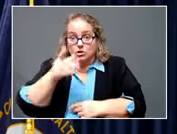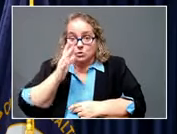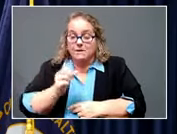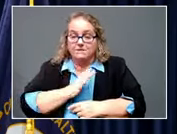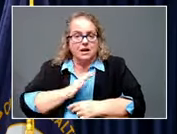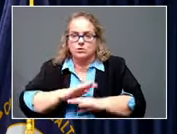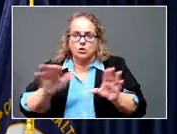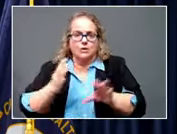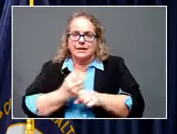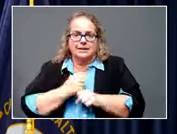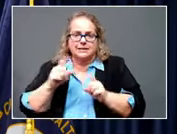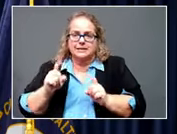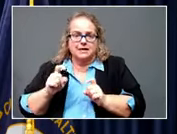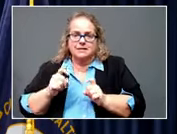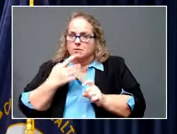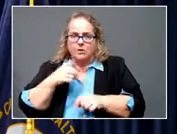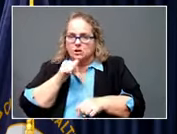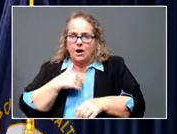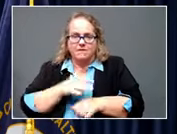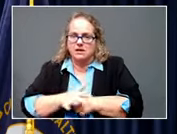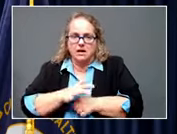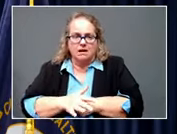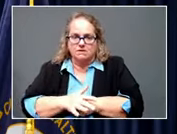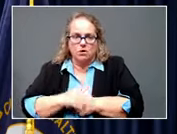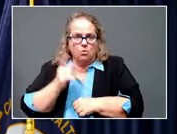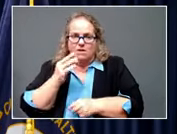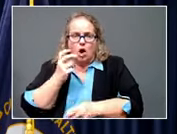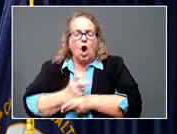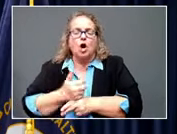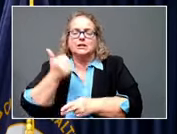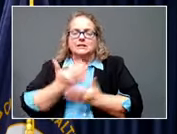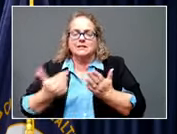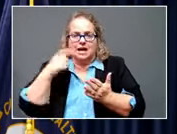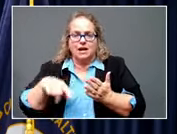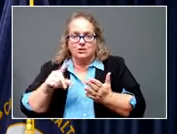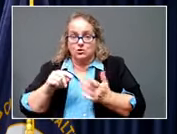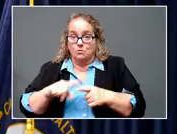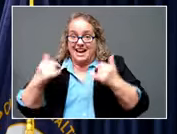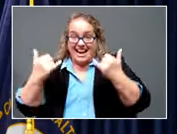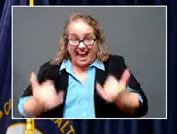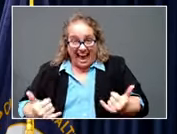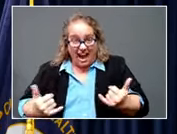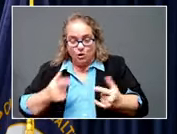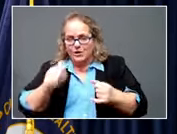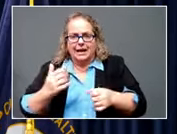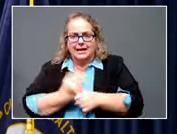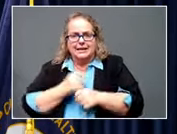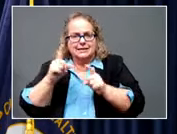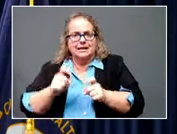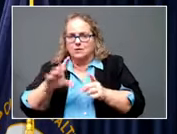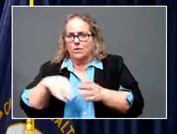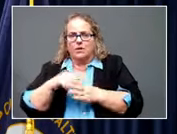don't have enough. And one of the hardest things I've had to do in my life. But now you can get tested in an hour. You can get online. You